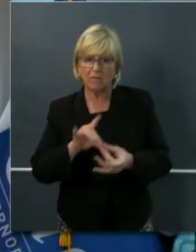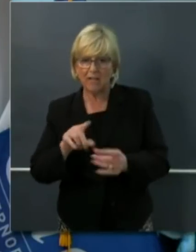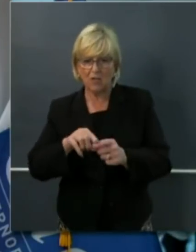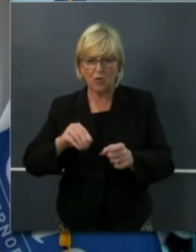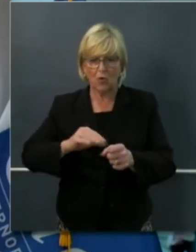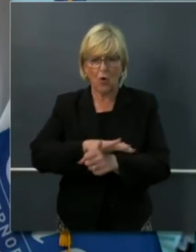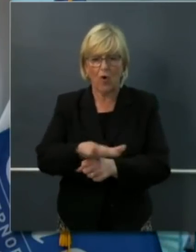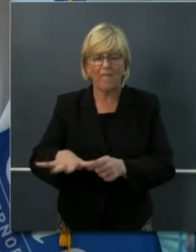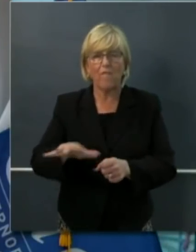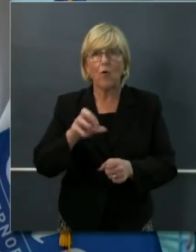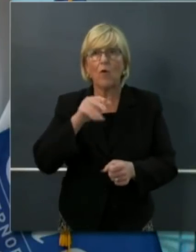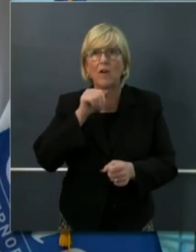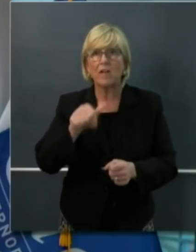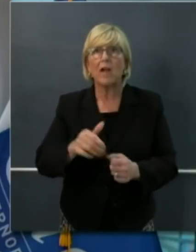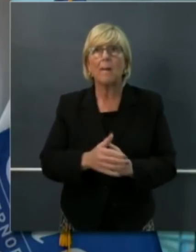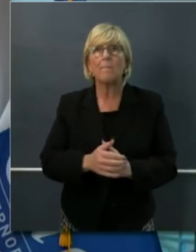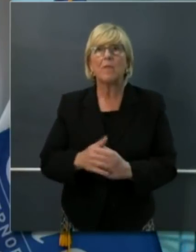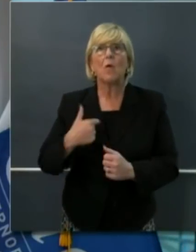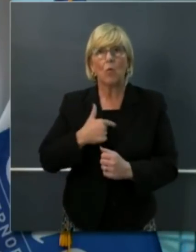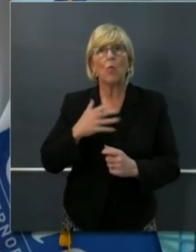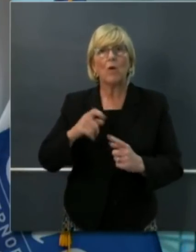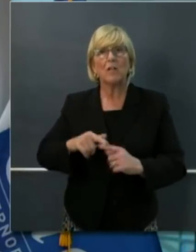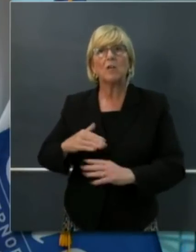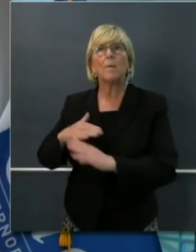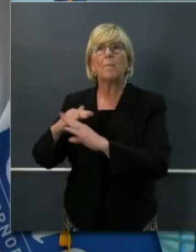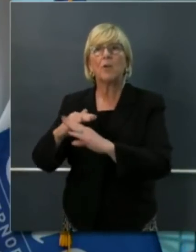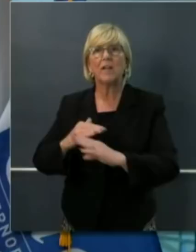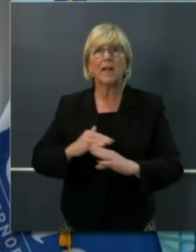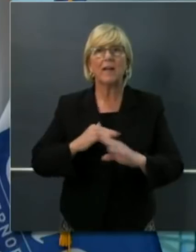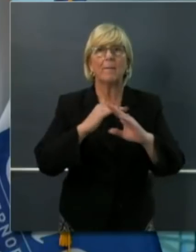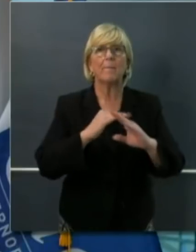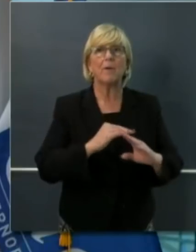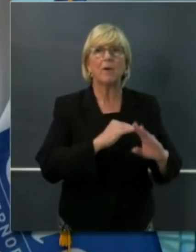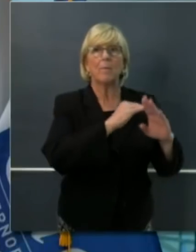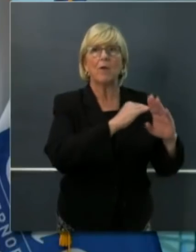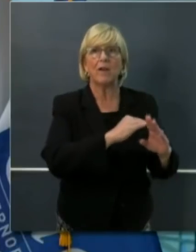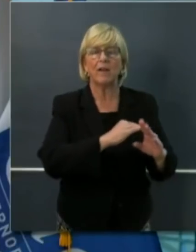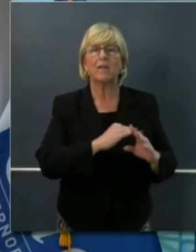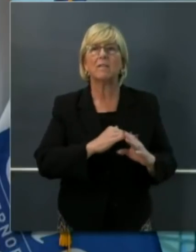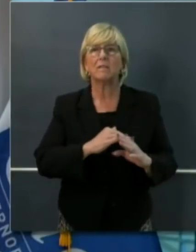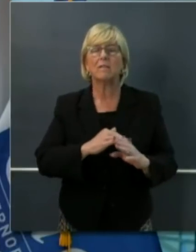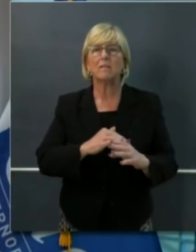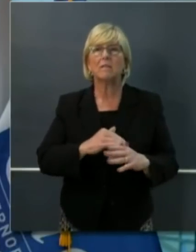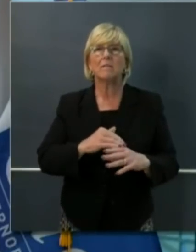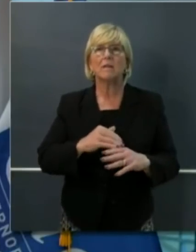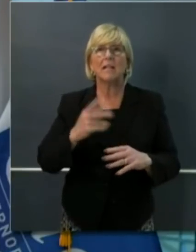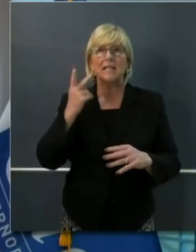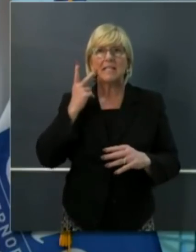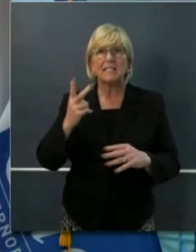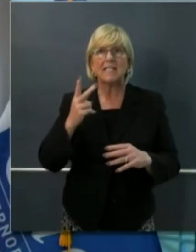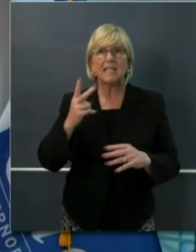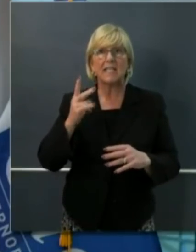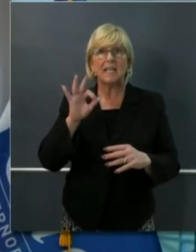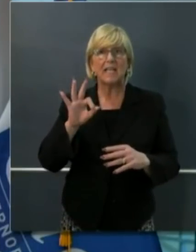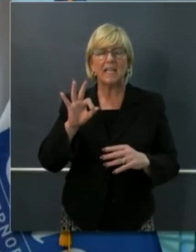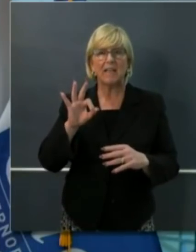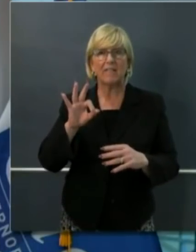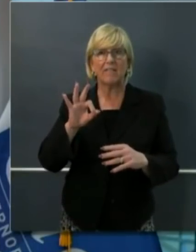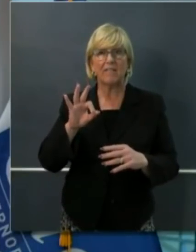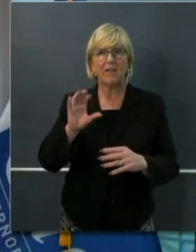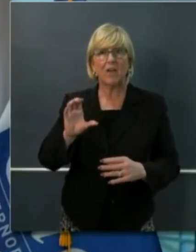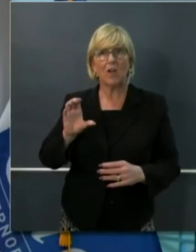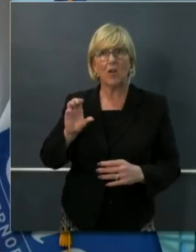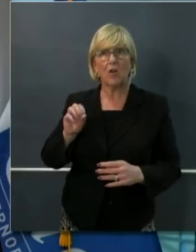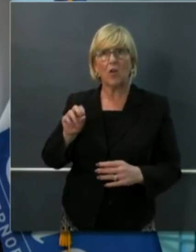that community to not just protect that community, but to ensure that if we are indeed seeing COVID-19 in higher levels,